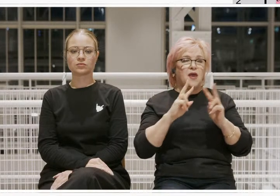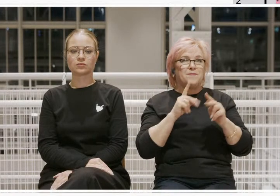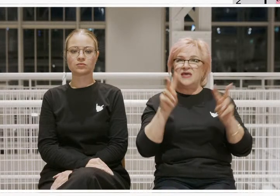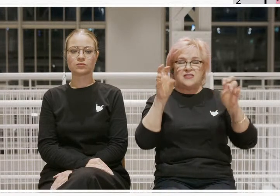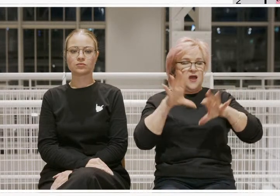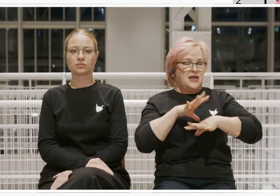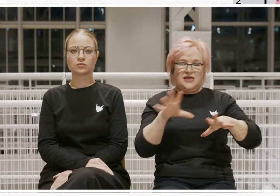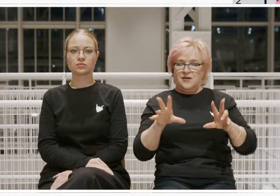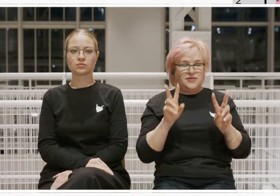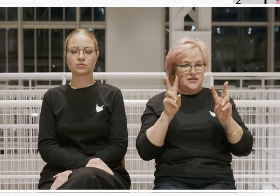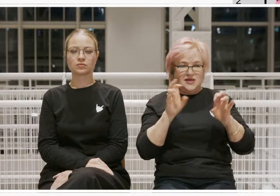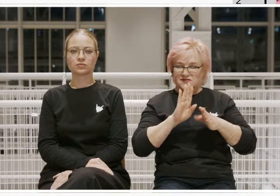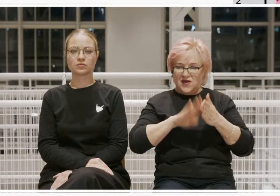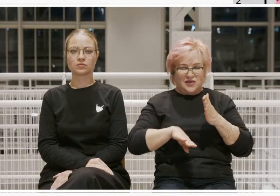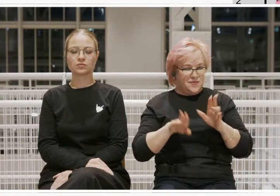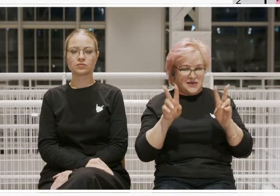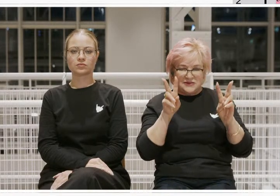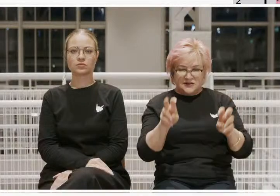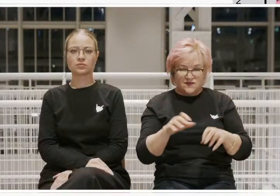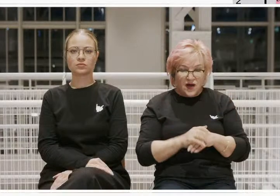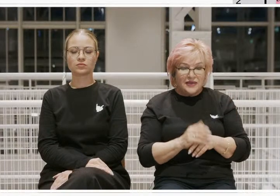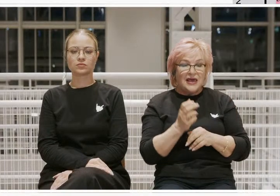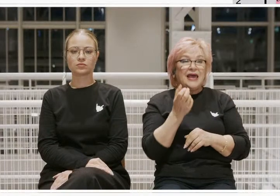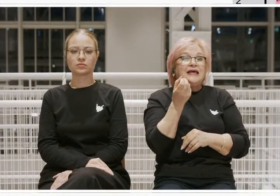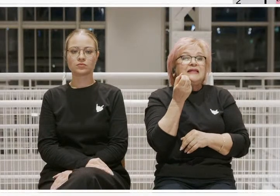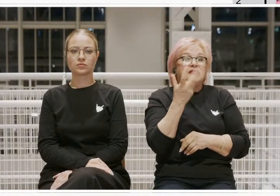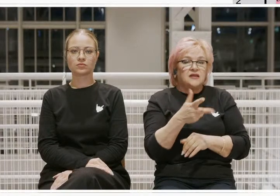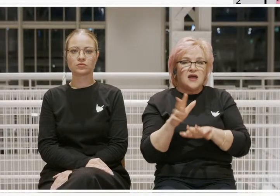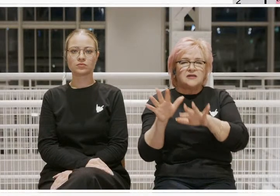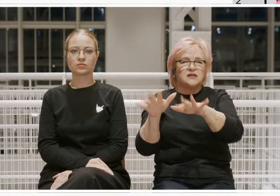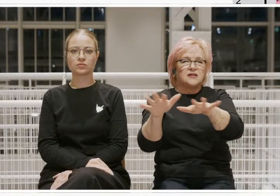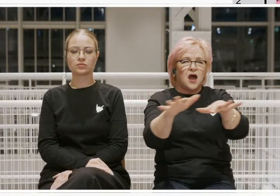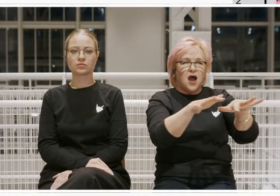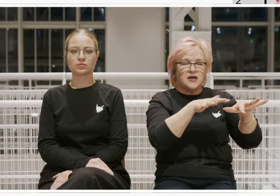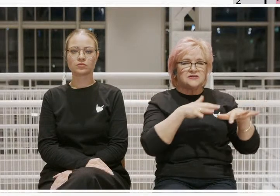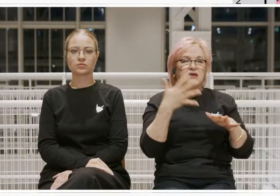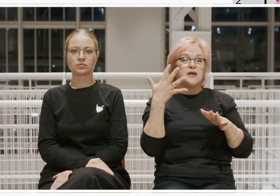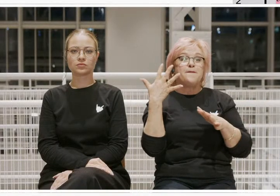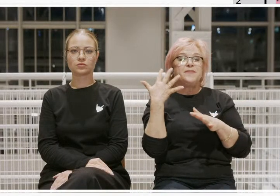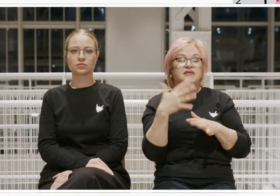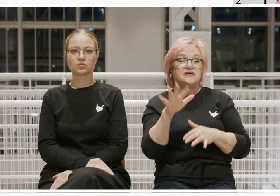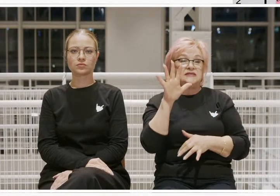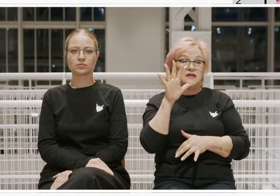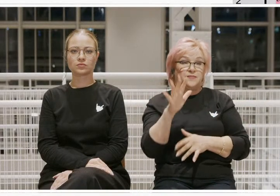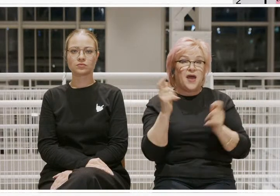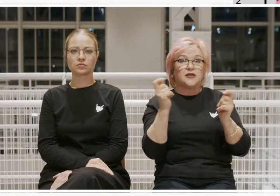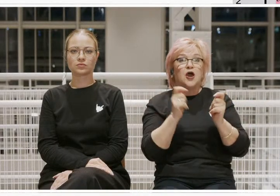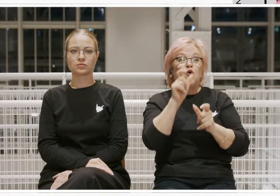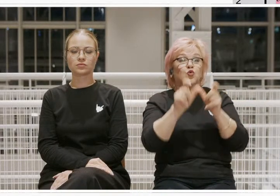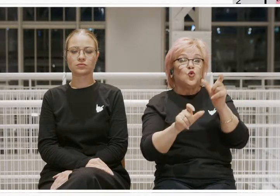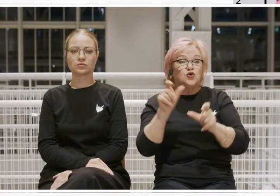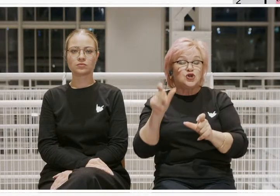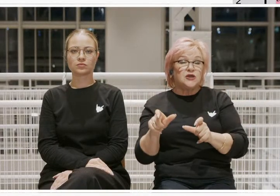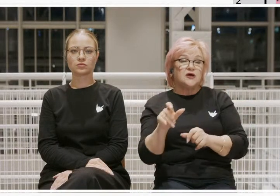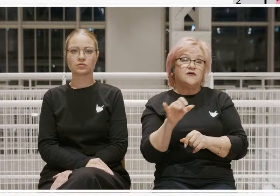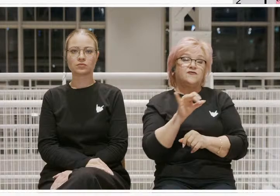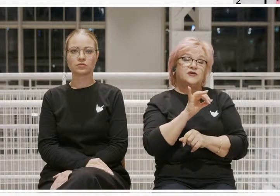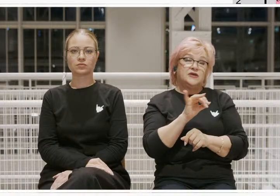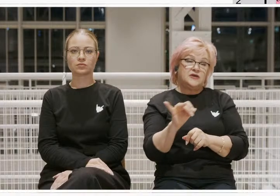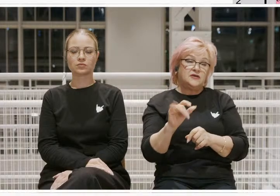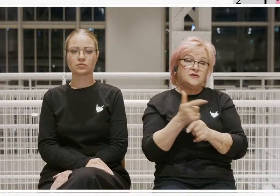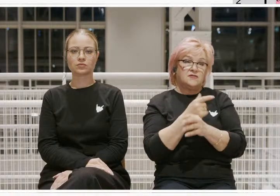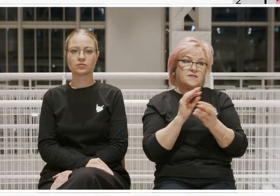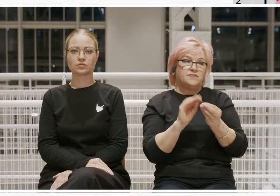It took place in 13 venues with the participation of 55 artists, and it again attracted